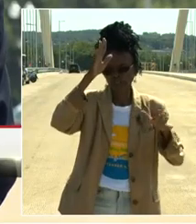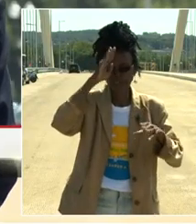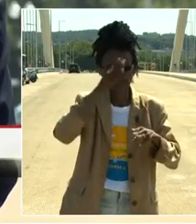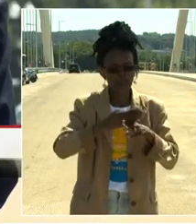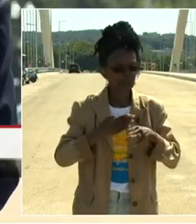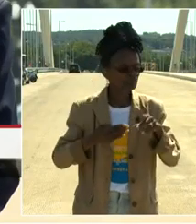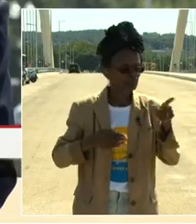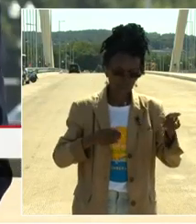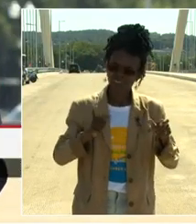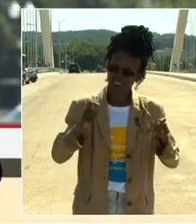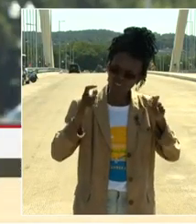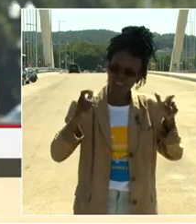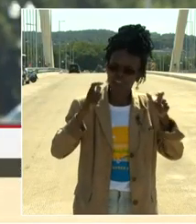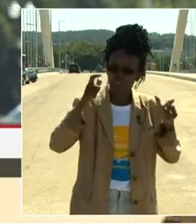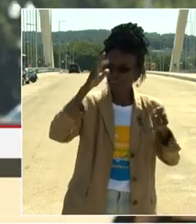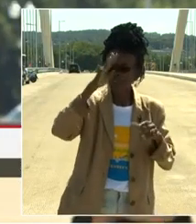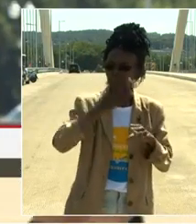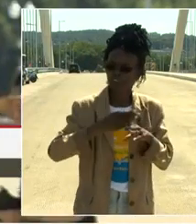Ambassador Mulhall,